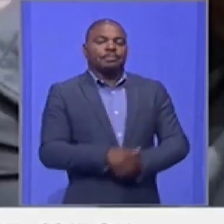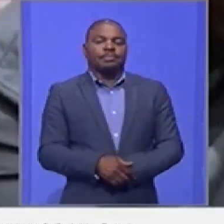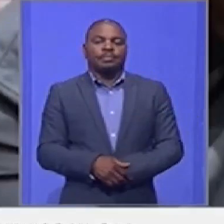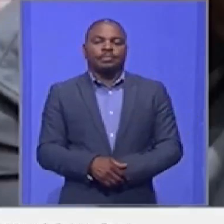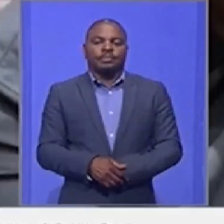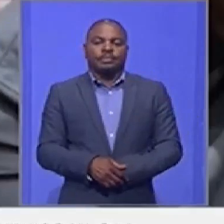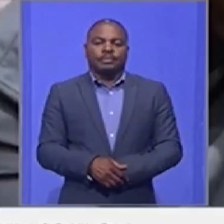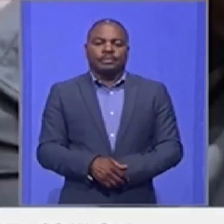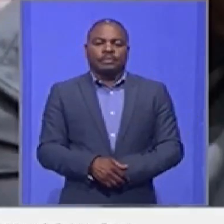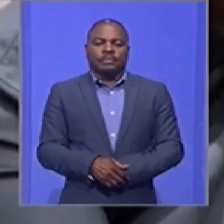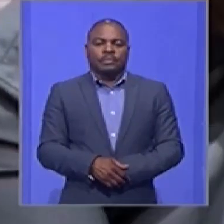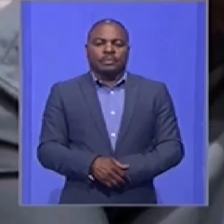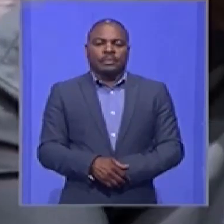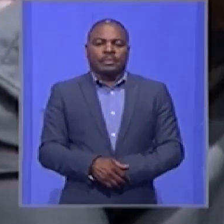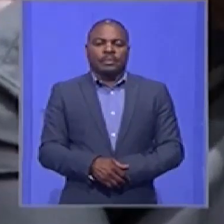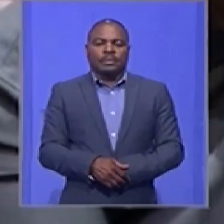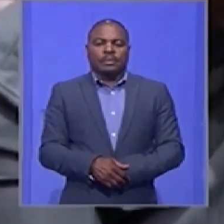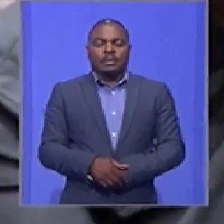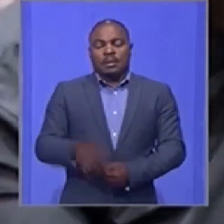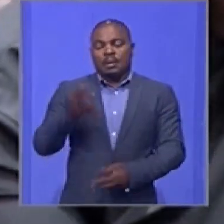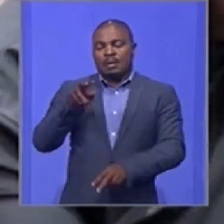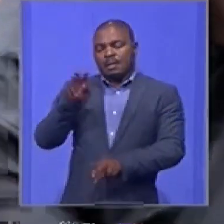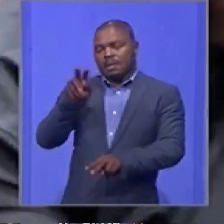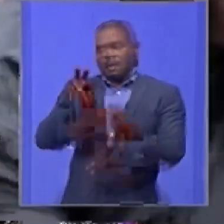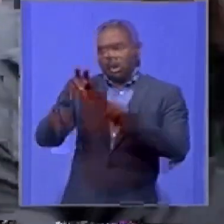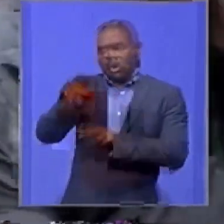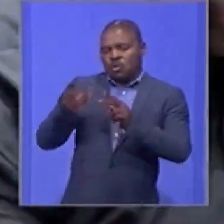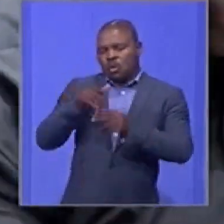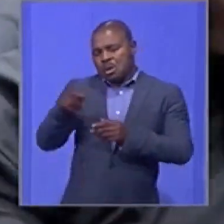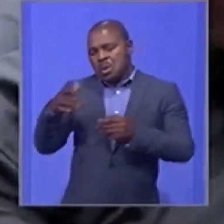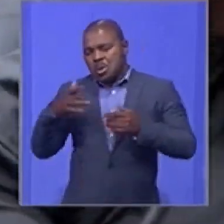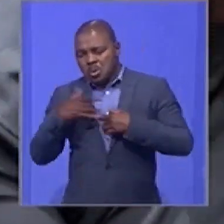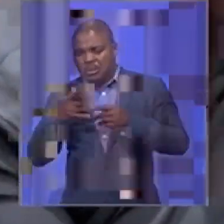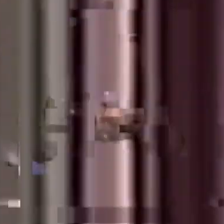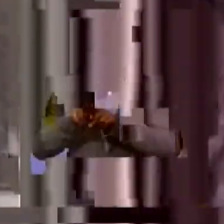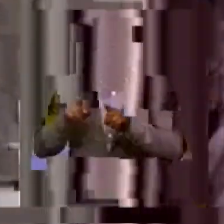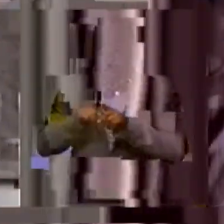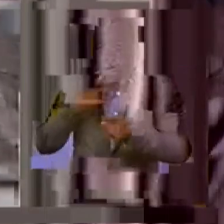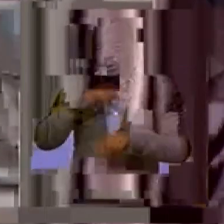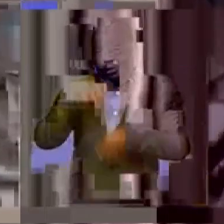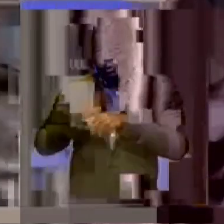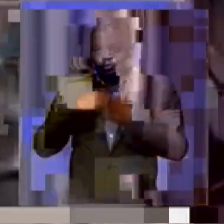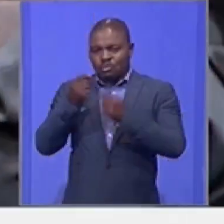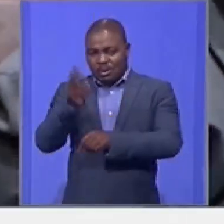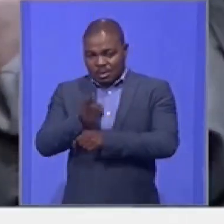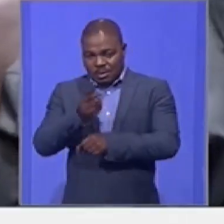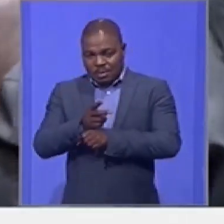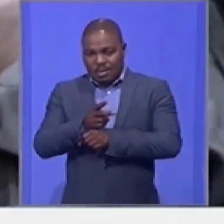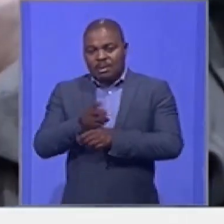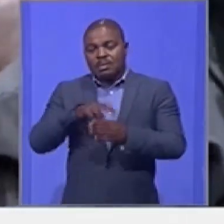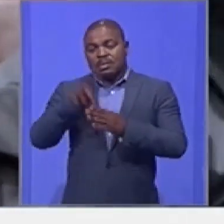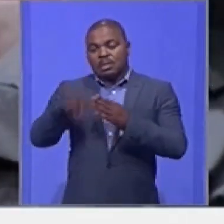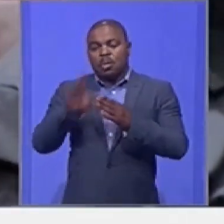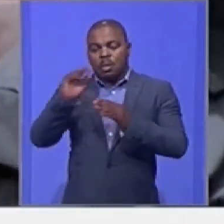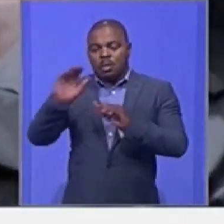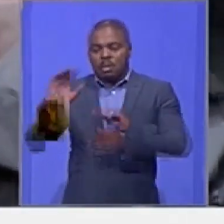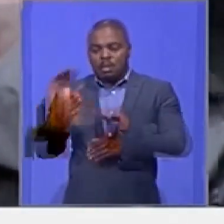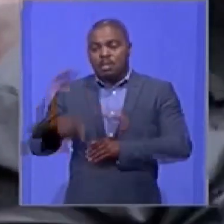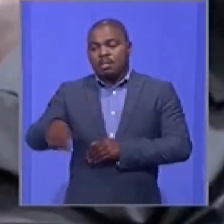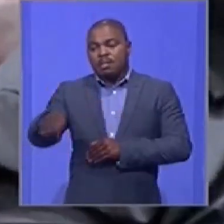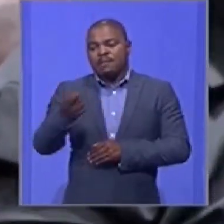What is called going concern valuation. That is being done again, and we'll have results in the next few